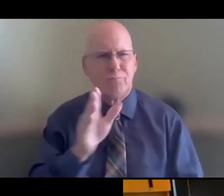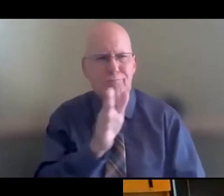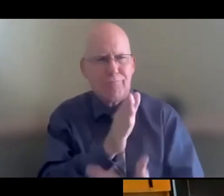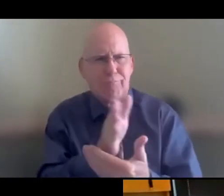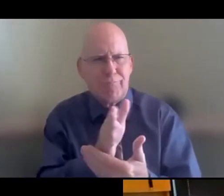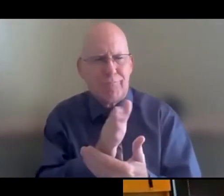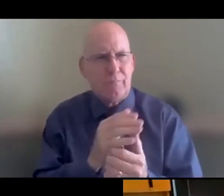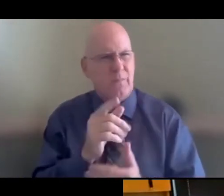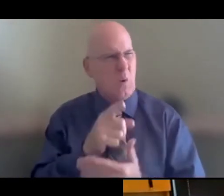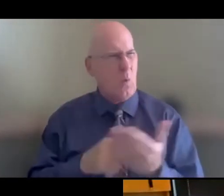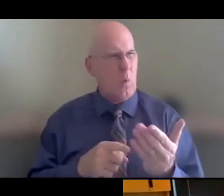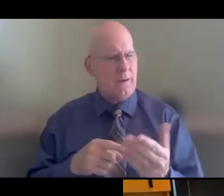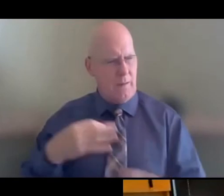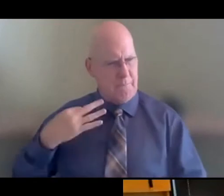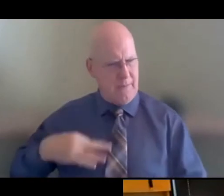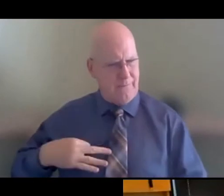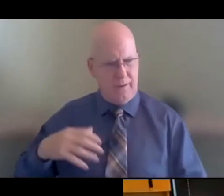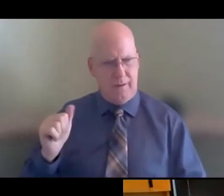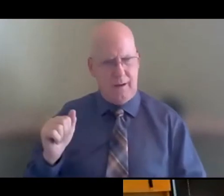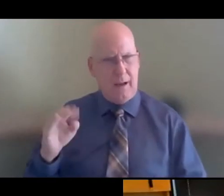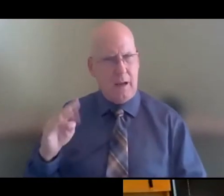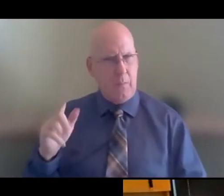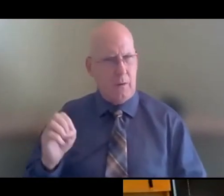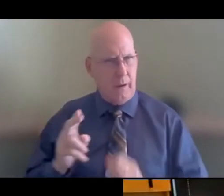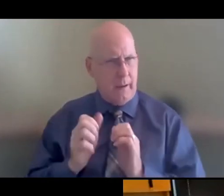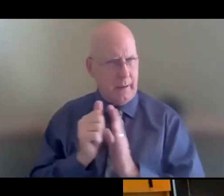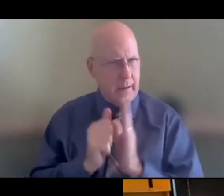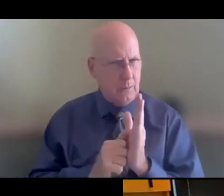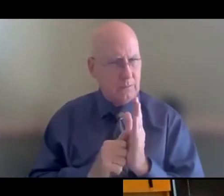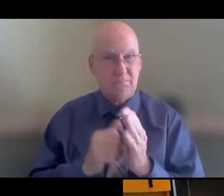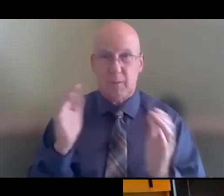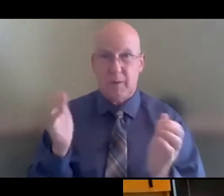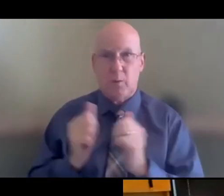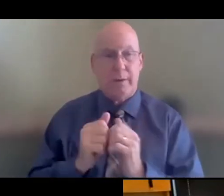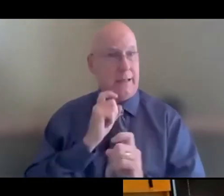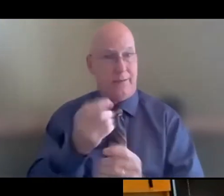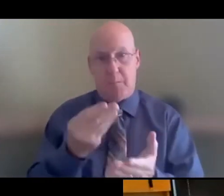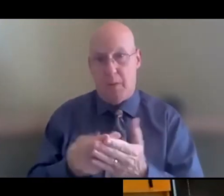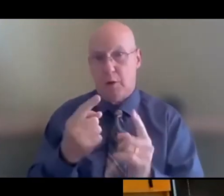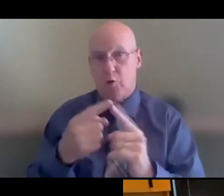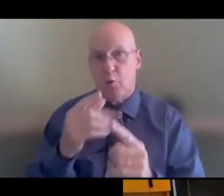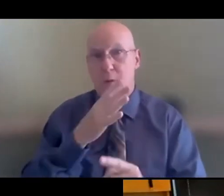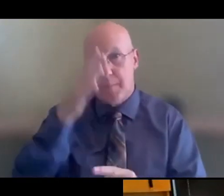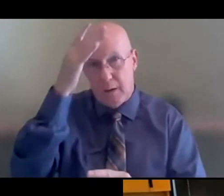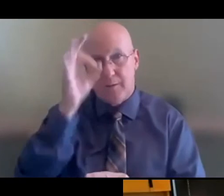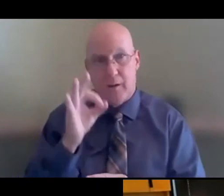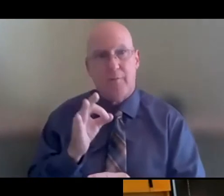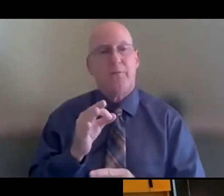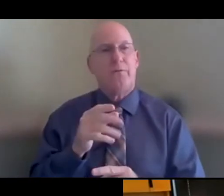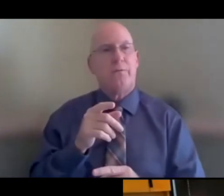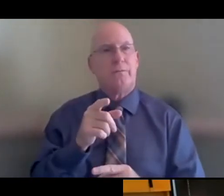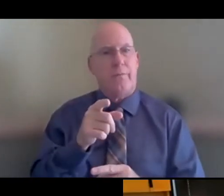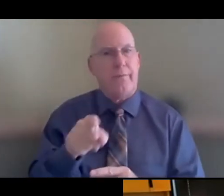are the advantages of an ABLE account versus just giving money to the parents of the beneficiary to help with